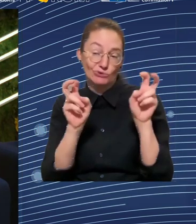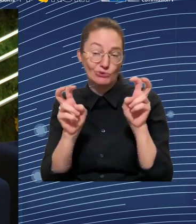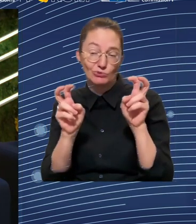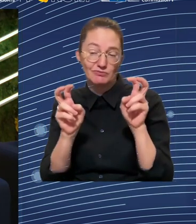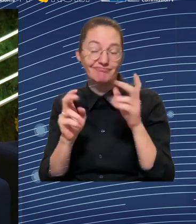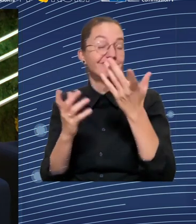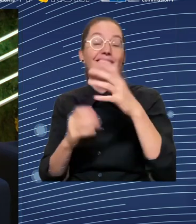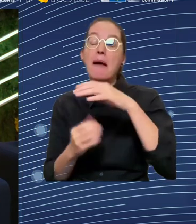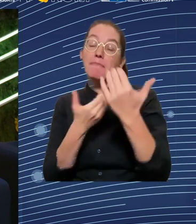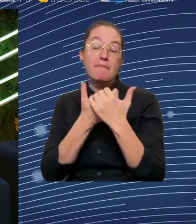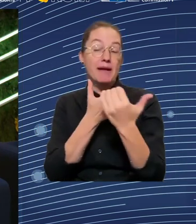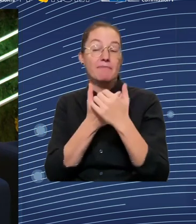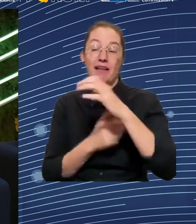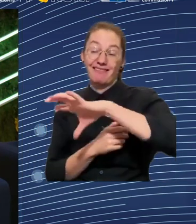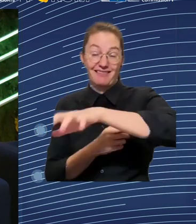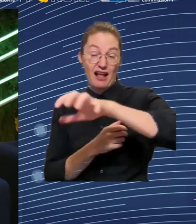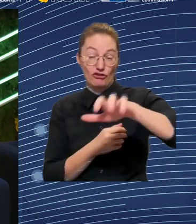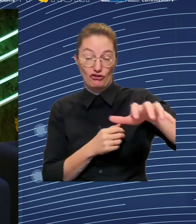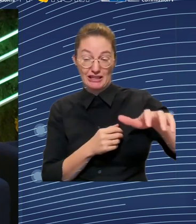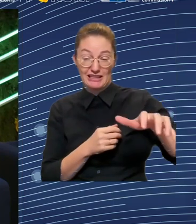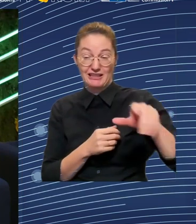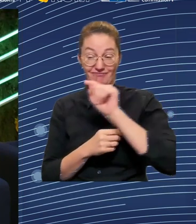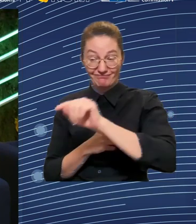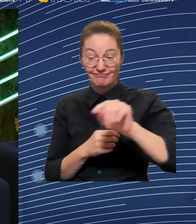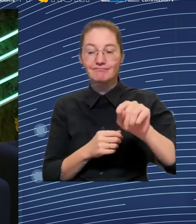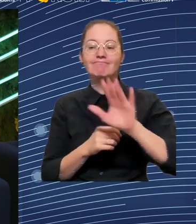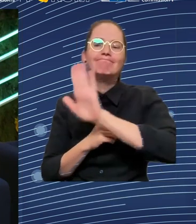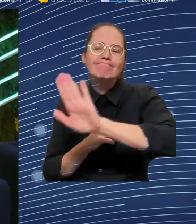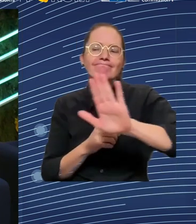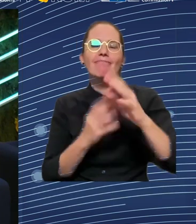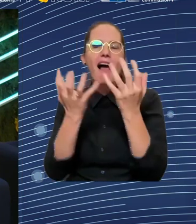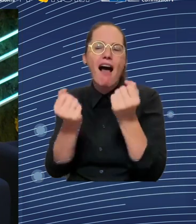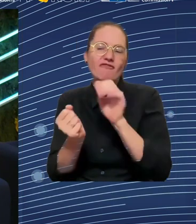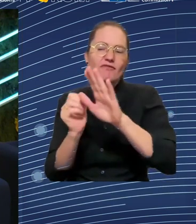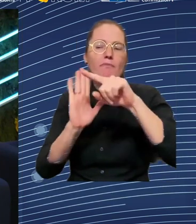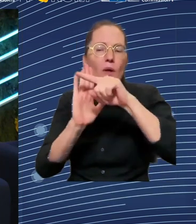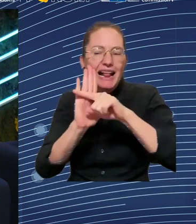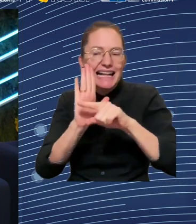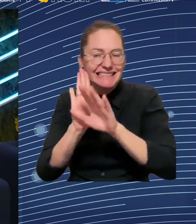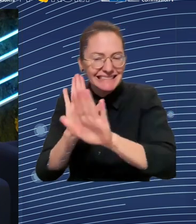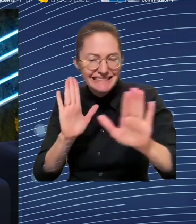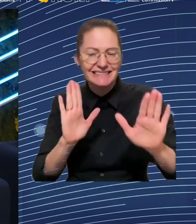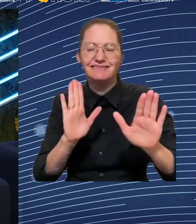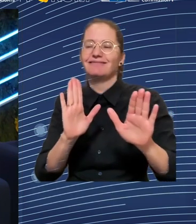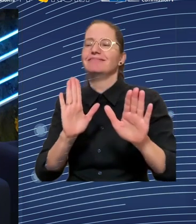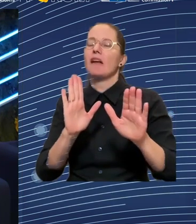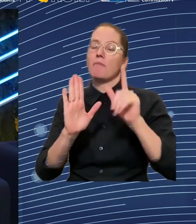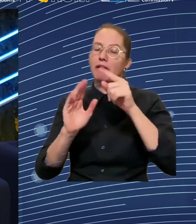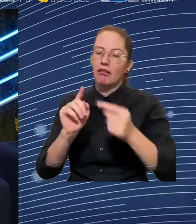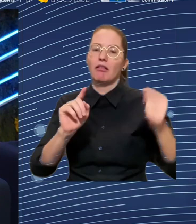what are the trends of the future, and be prepared for it. And we need to be in a position that we're flexible